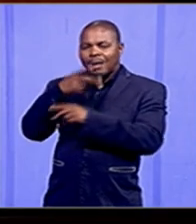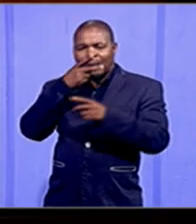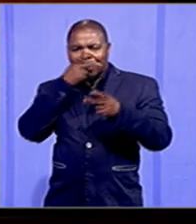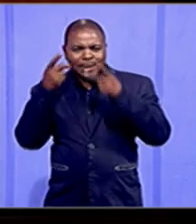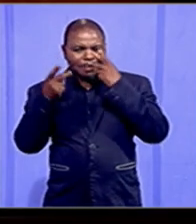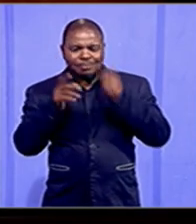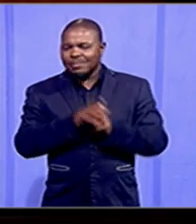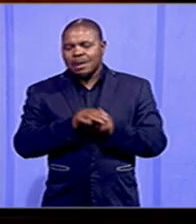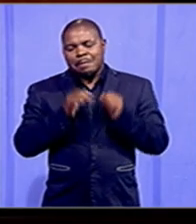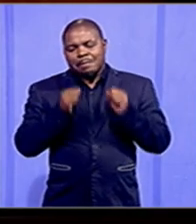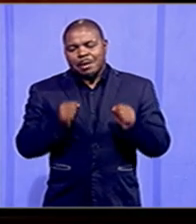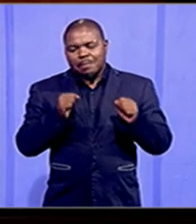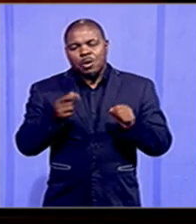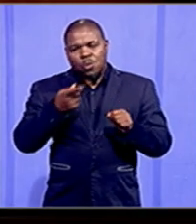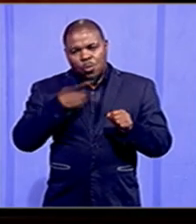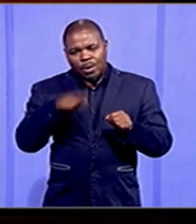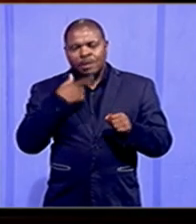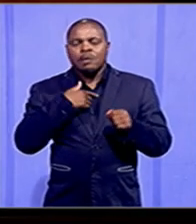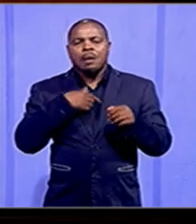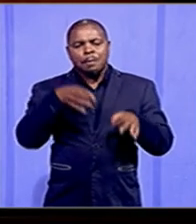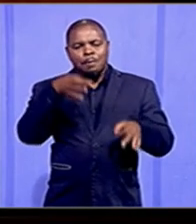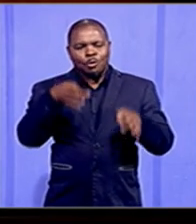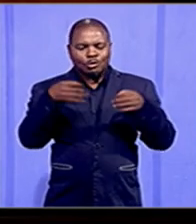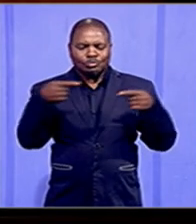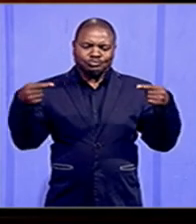always remain political opponents.